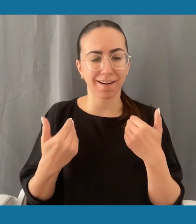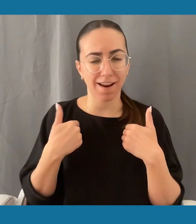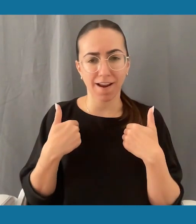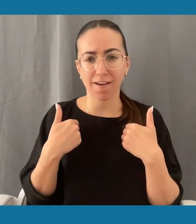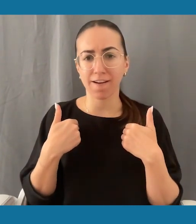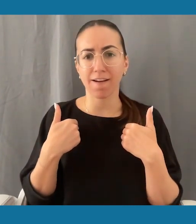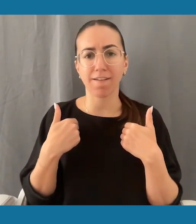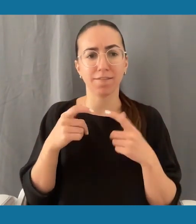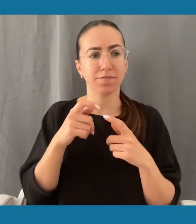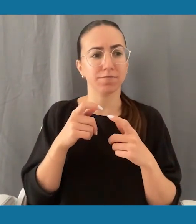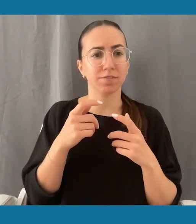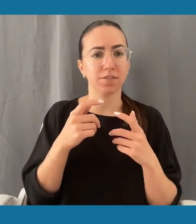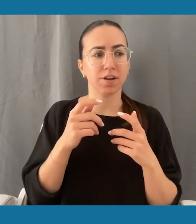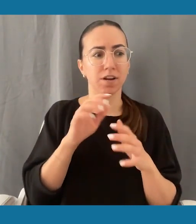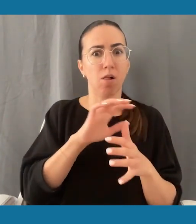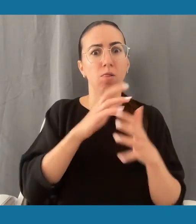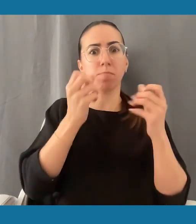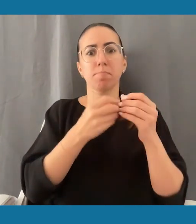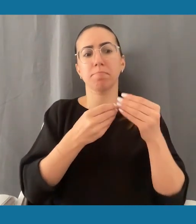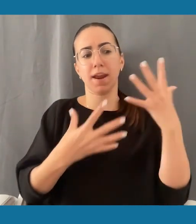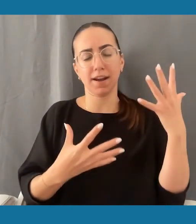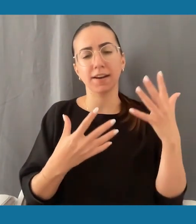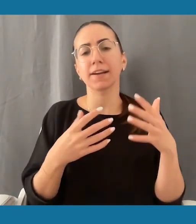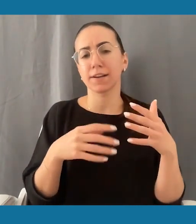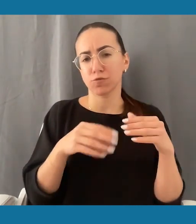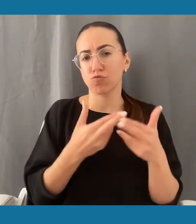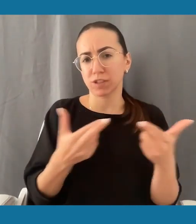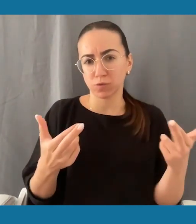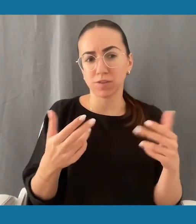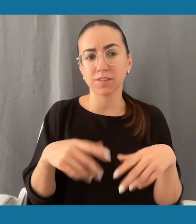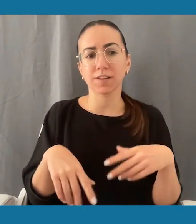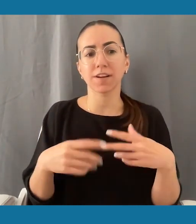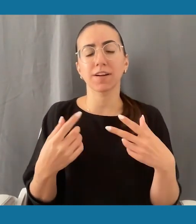of resources, and for some Medicaid programs, they cannot have